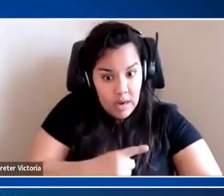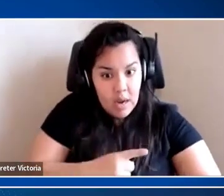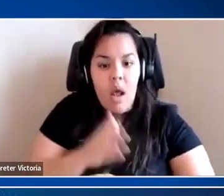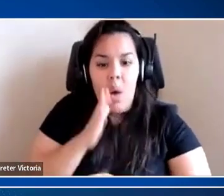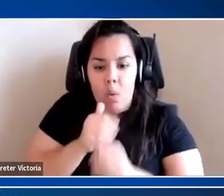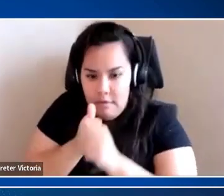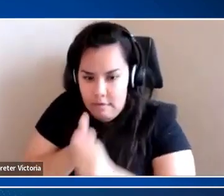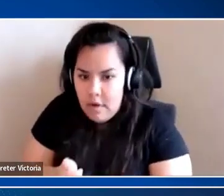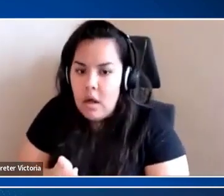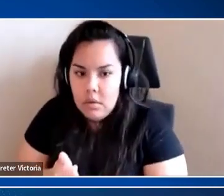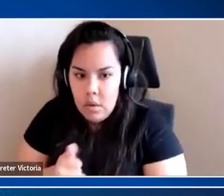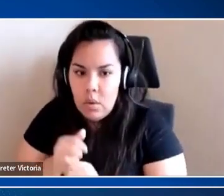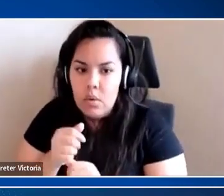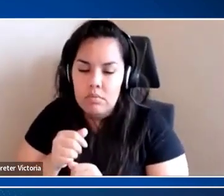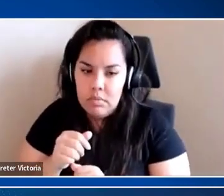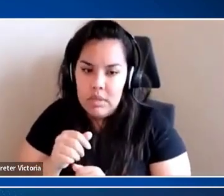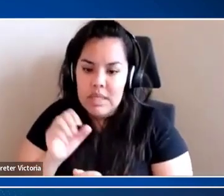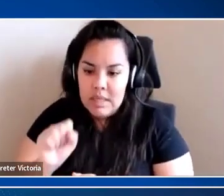simplified review framework.